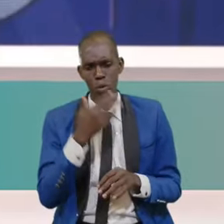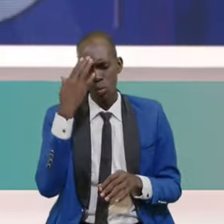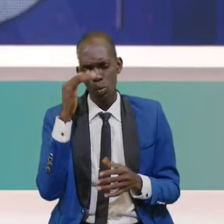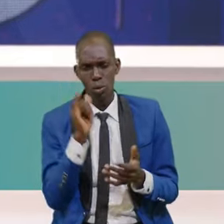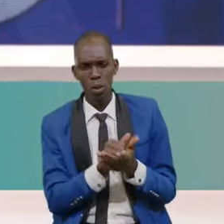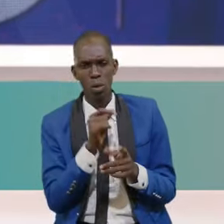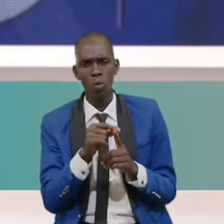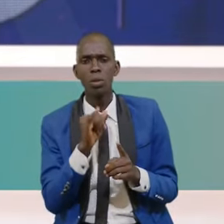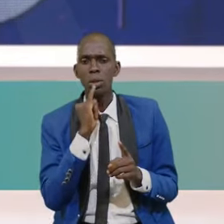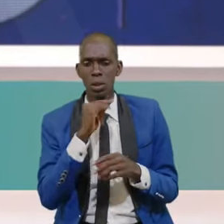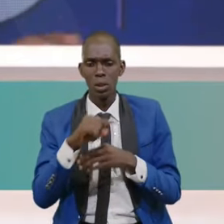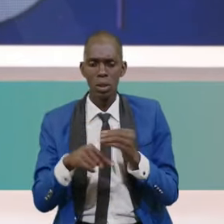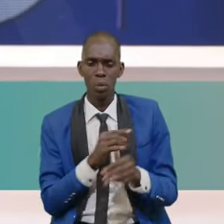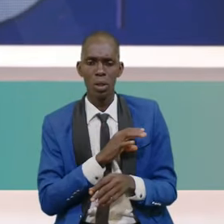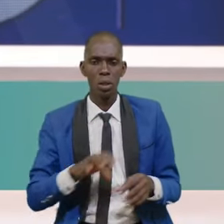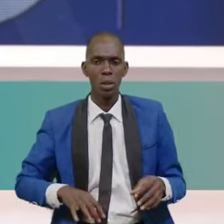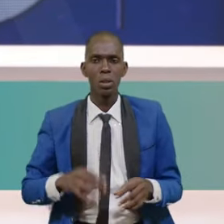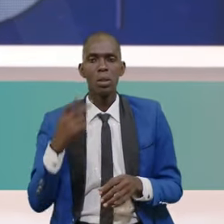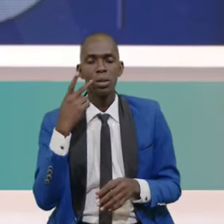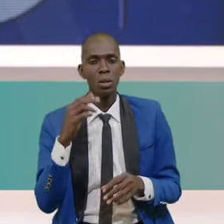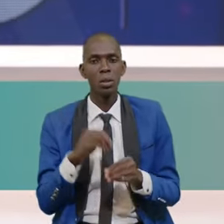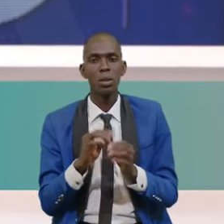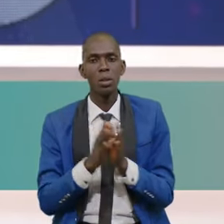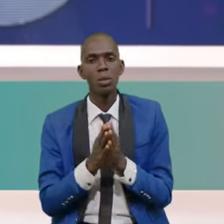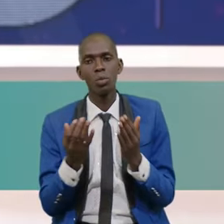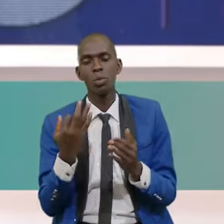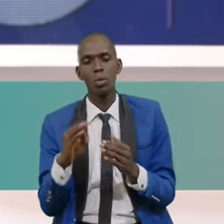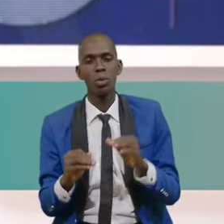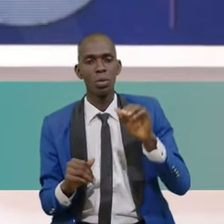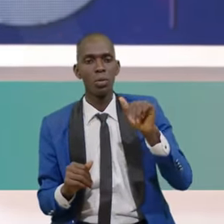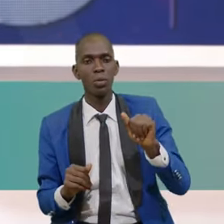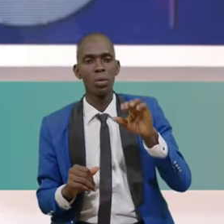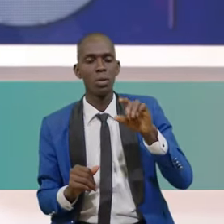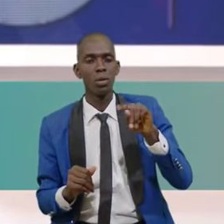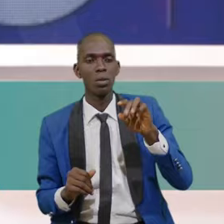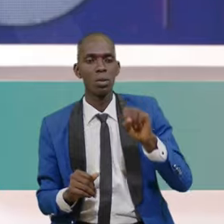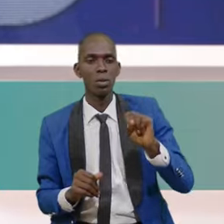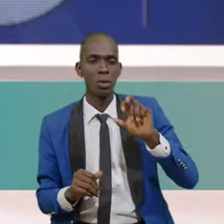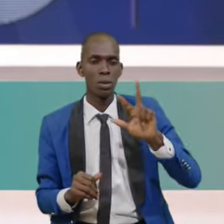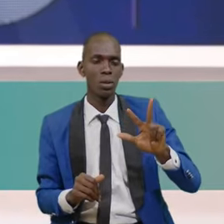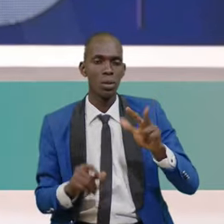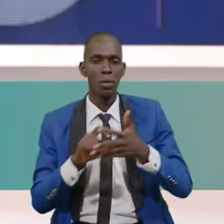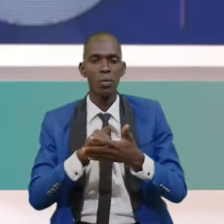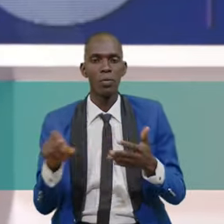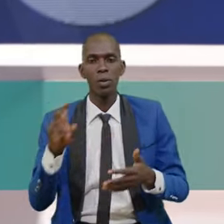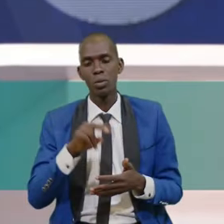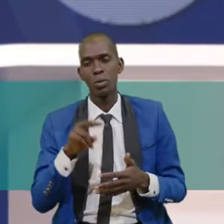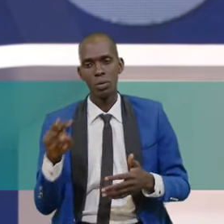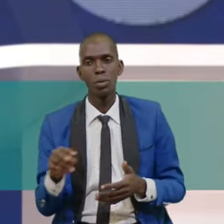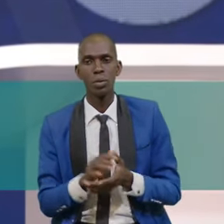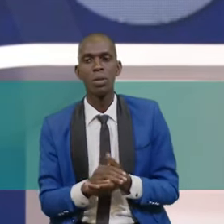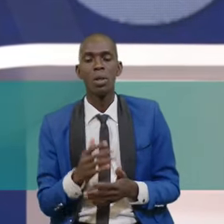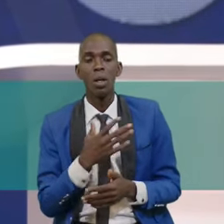at Acts chapter 3. And we're reading from verse 22. "For Moses